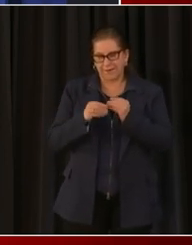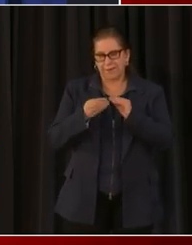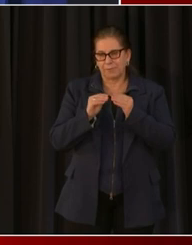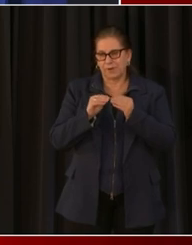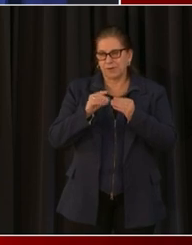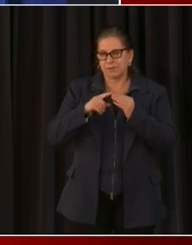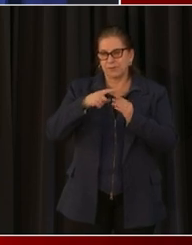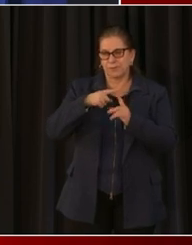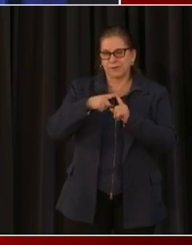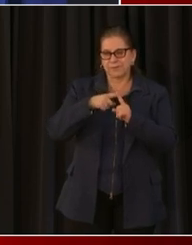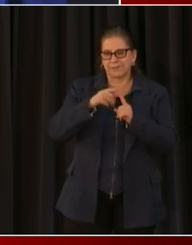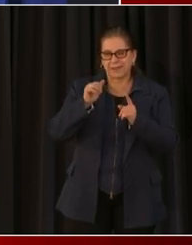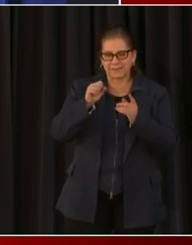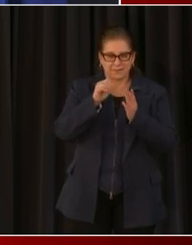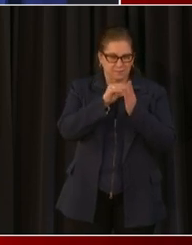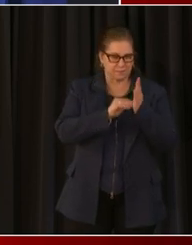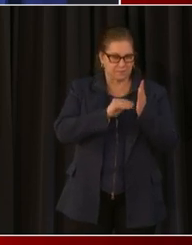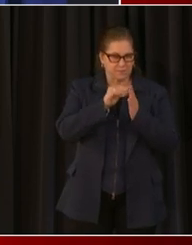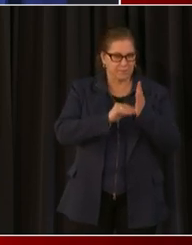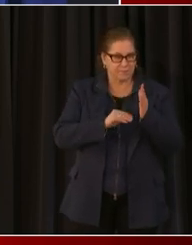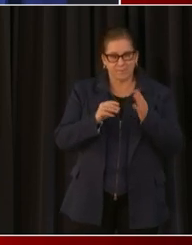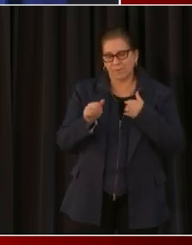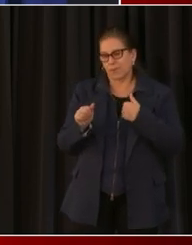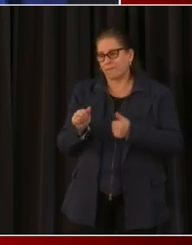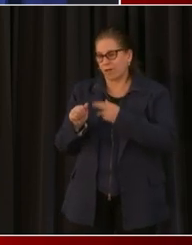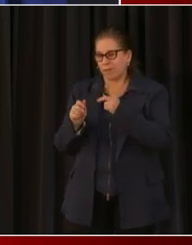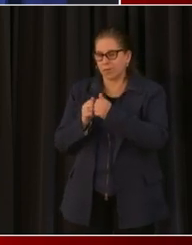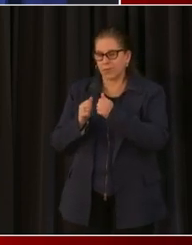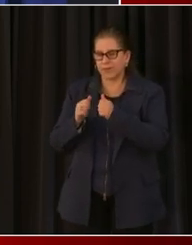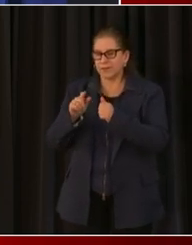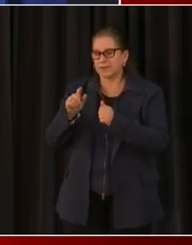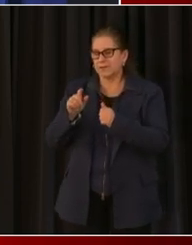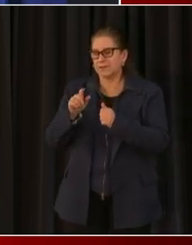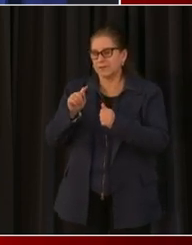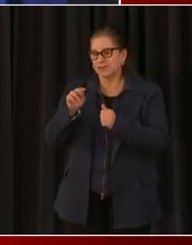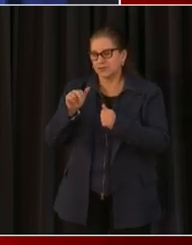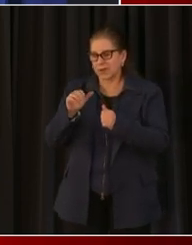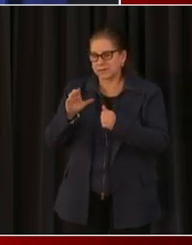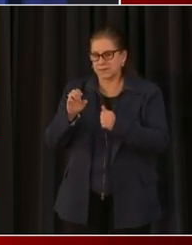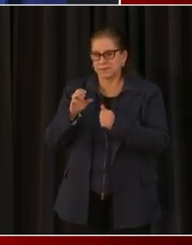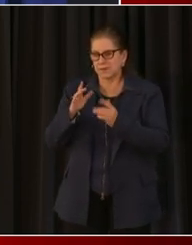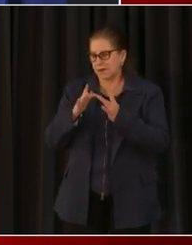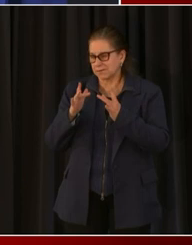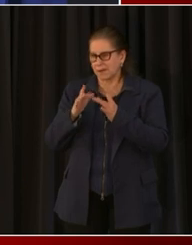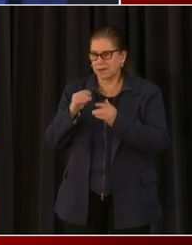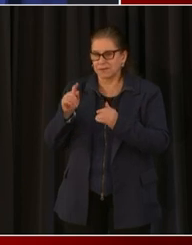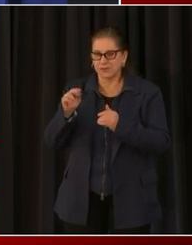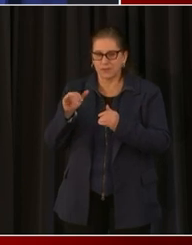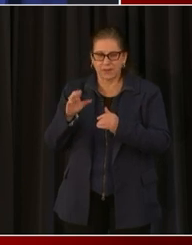us for follow-up and contact tracing. And then in the list of